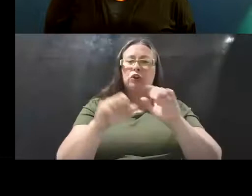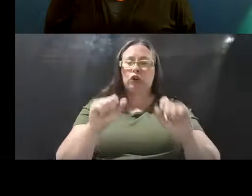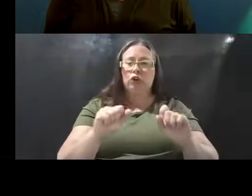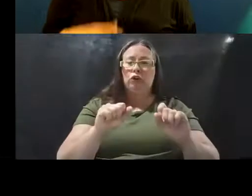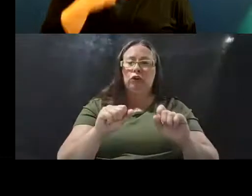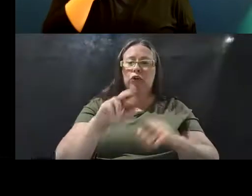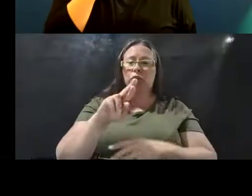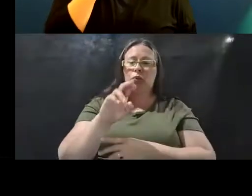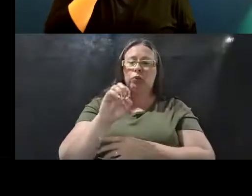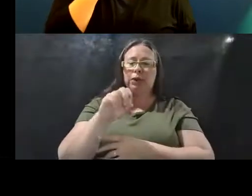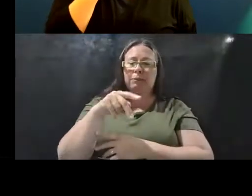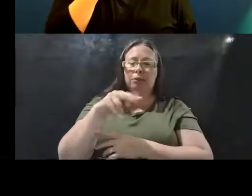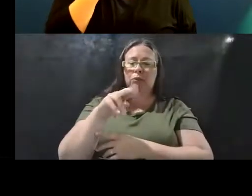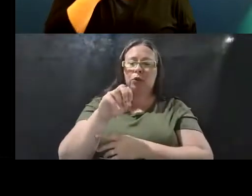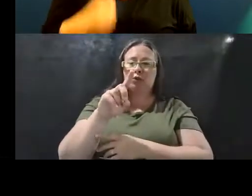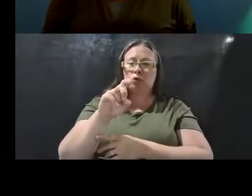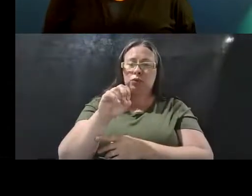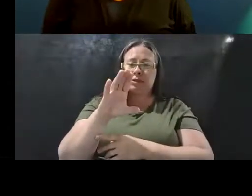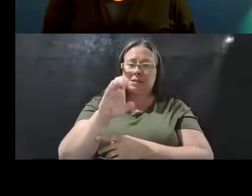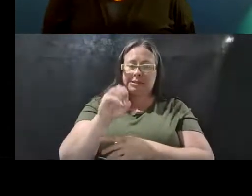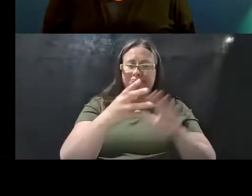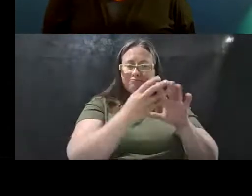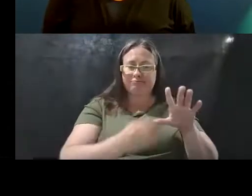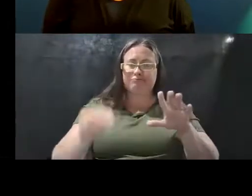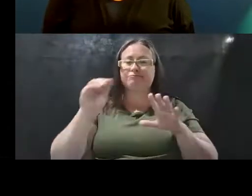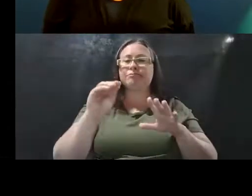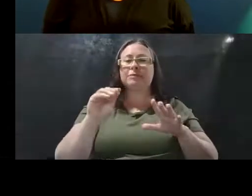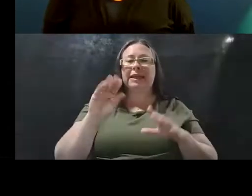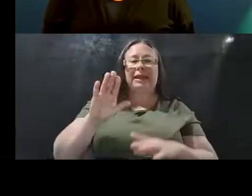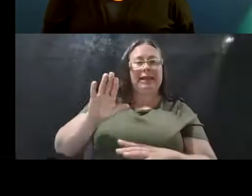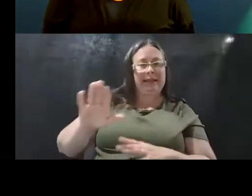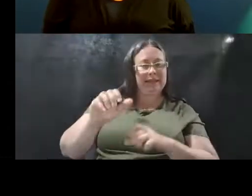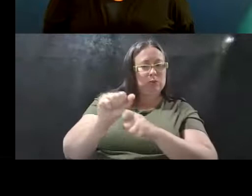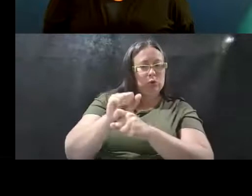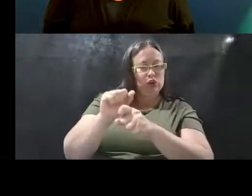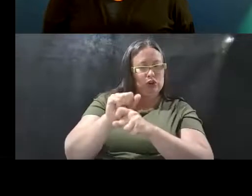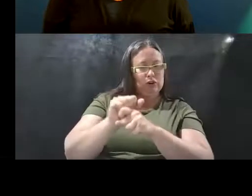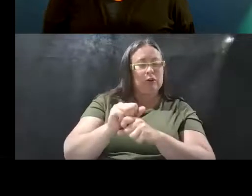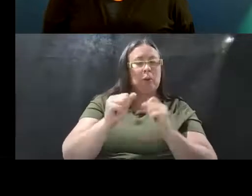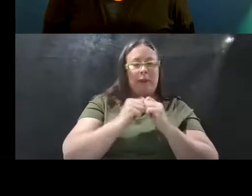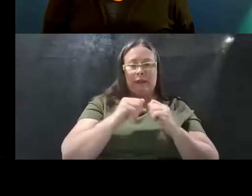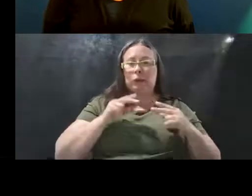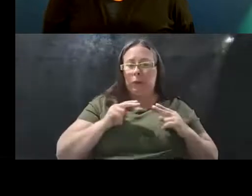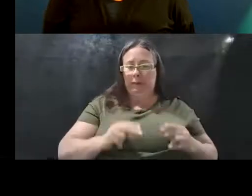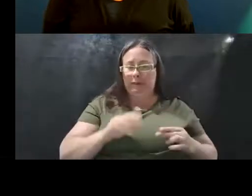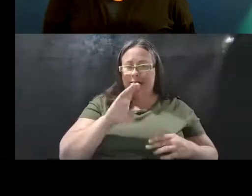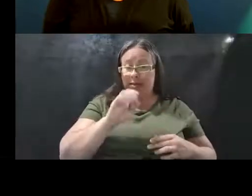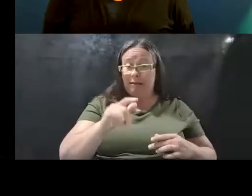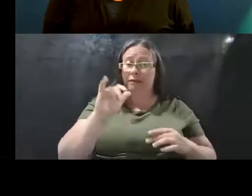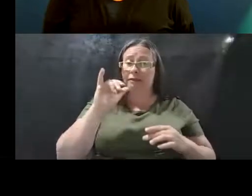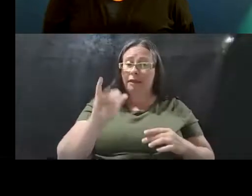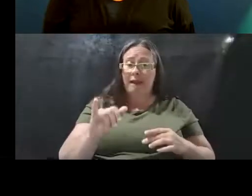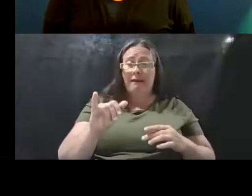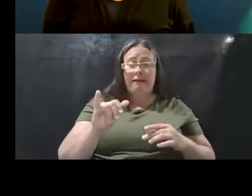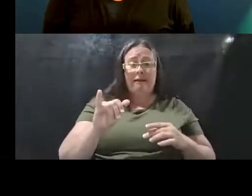reproduce Yamanaka's results and actually do the same thing with human cells. So that discovery was actually fast-tracked. And so